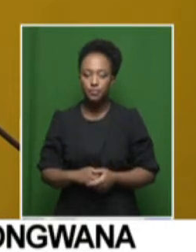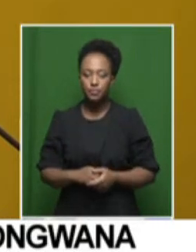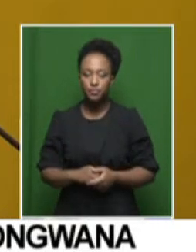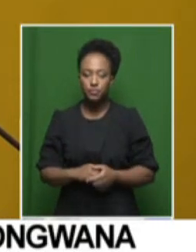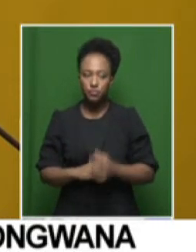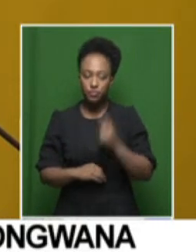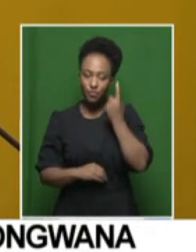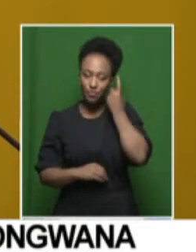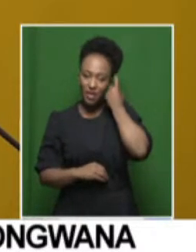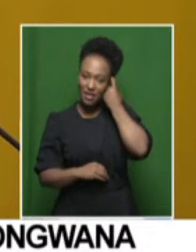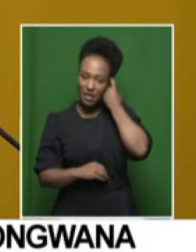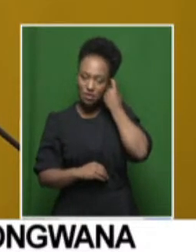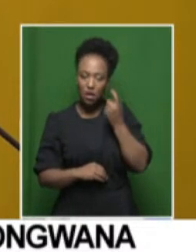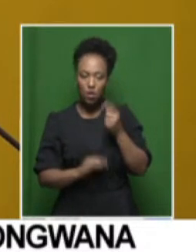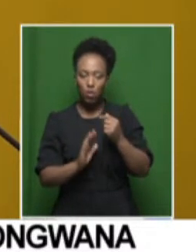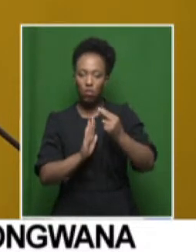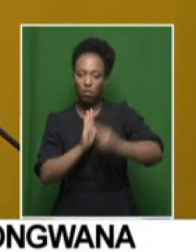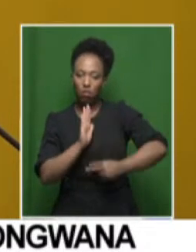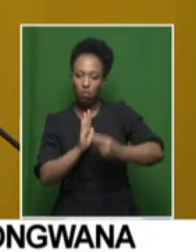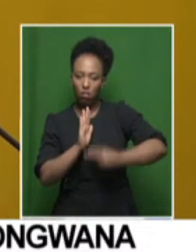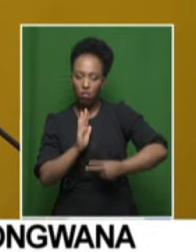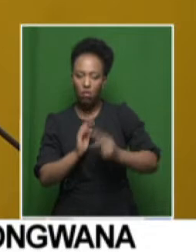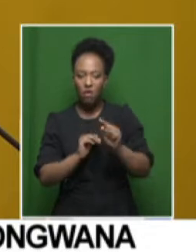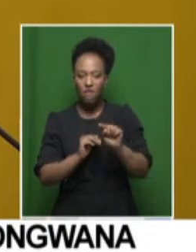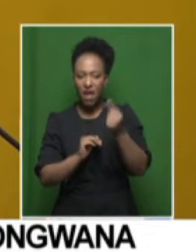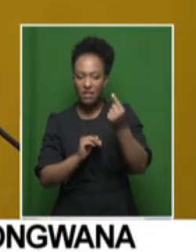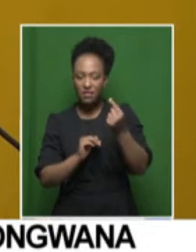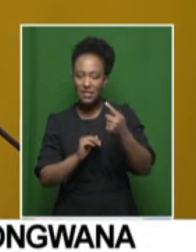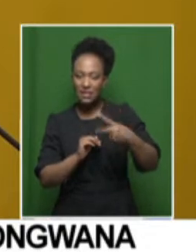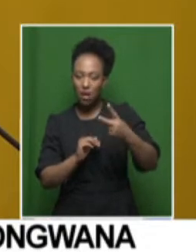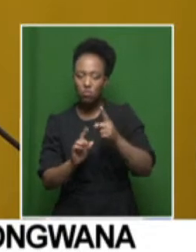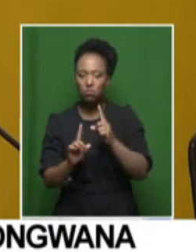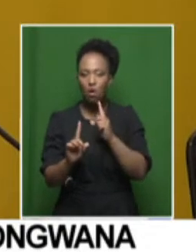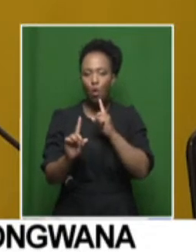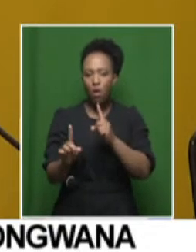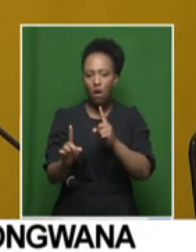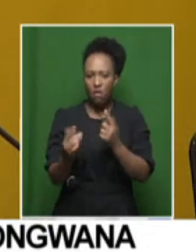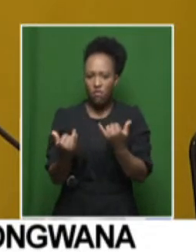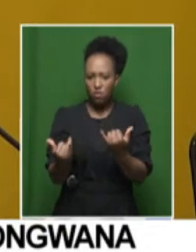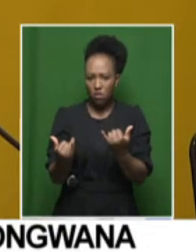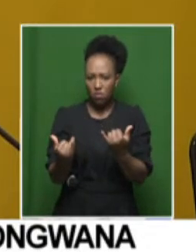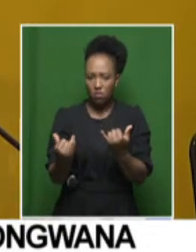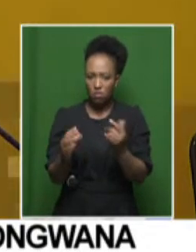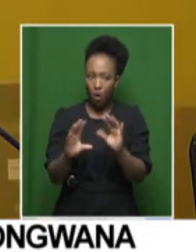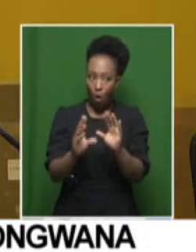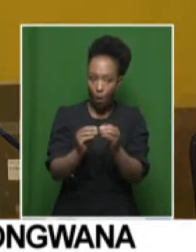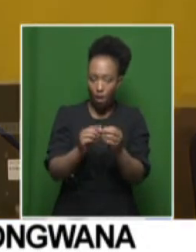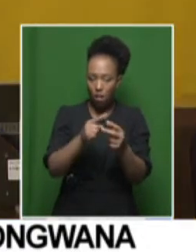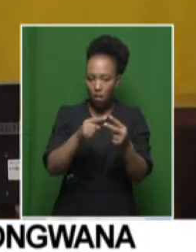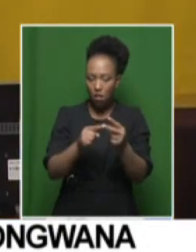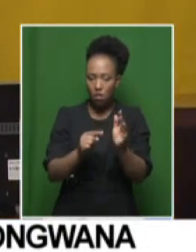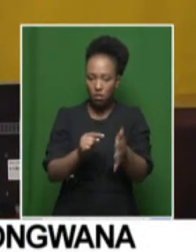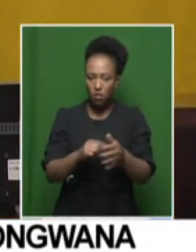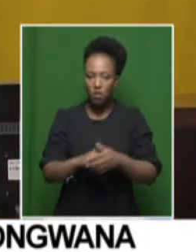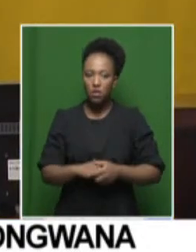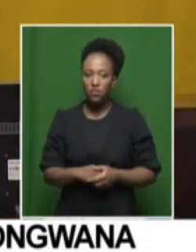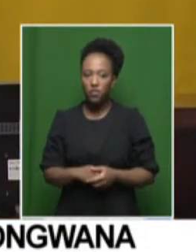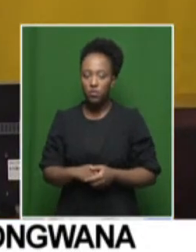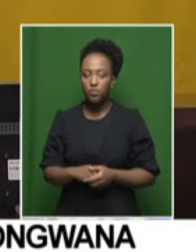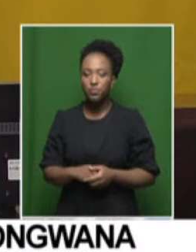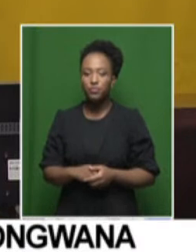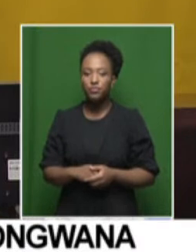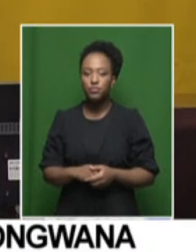Secretary will read the first to second orders of the day together. Introduction of the Appropriation